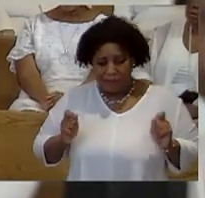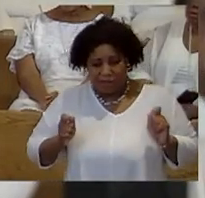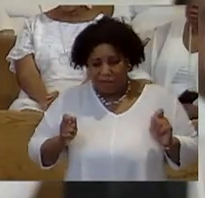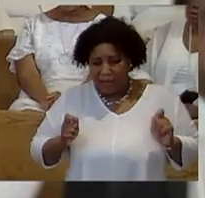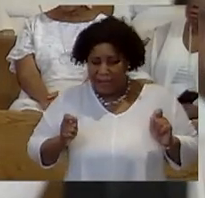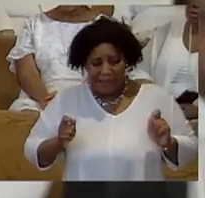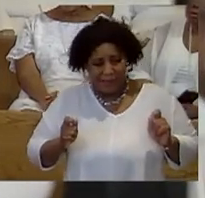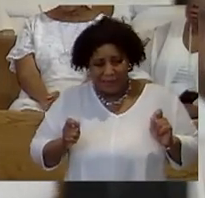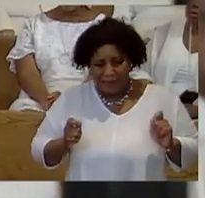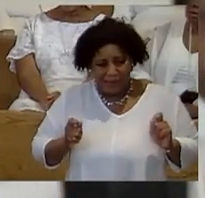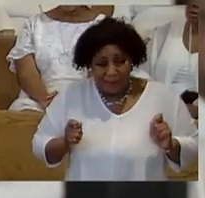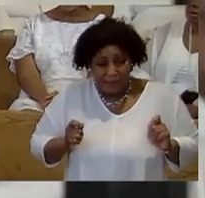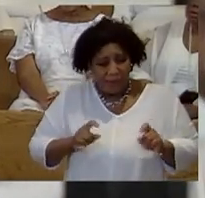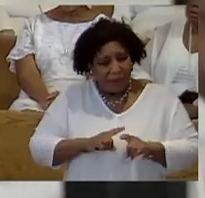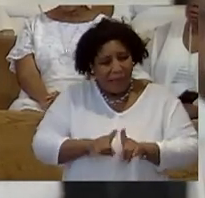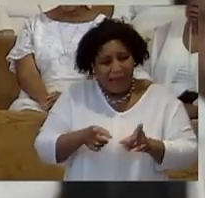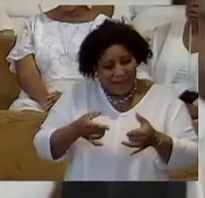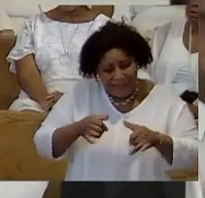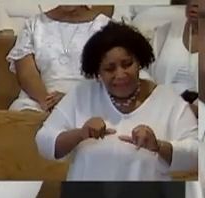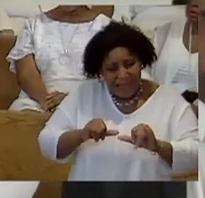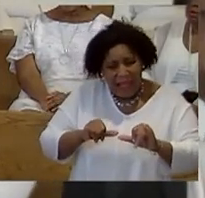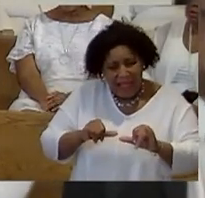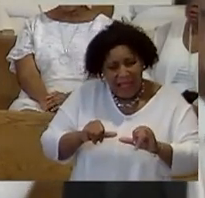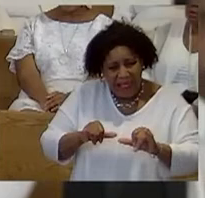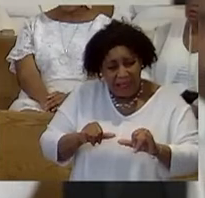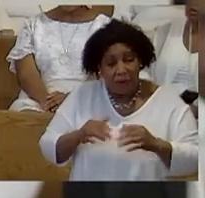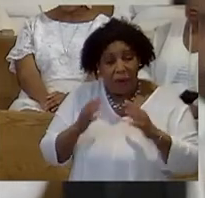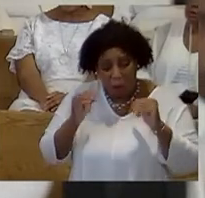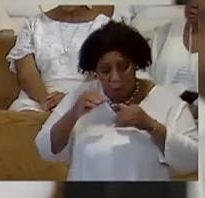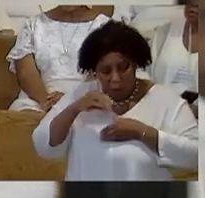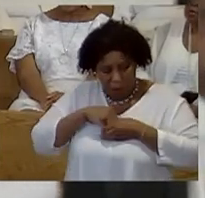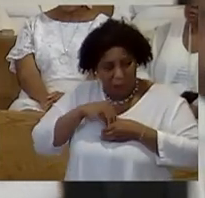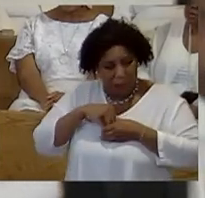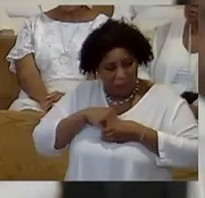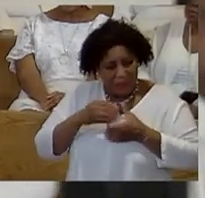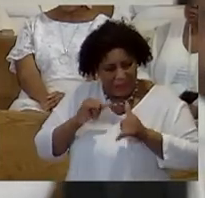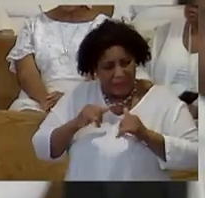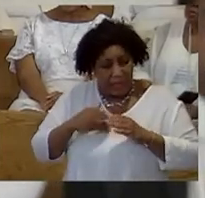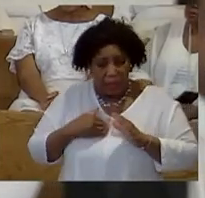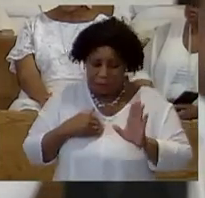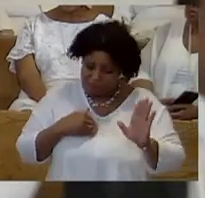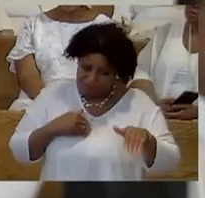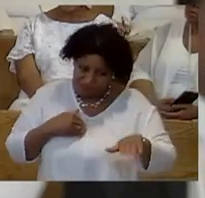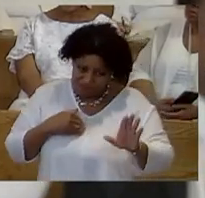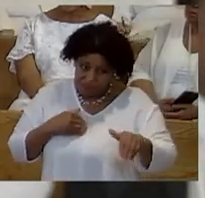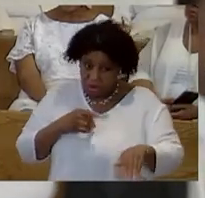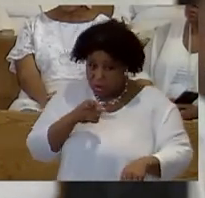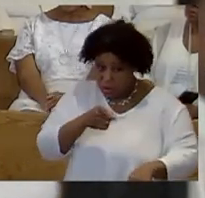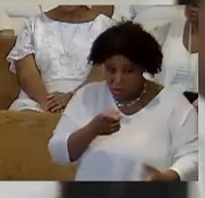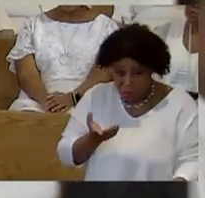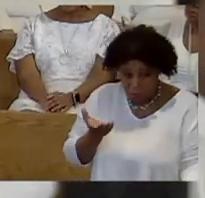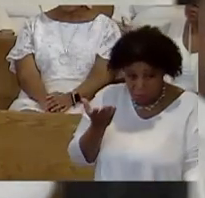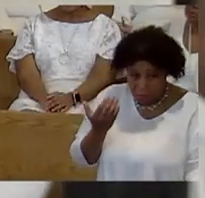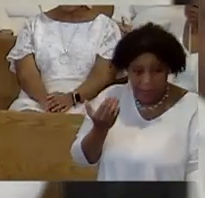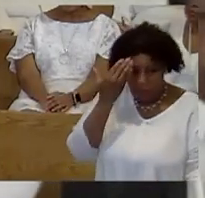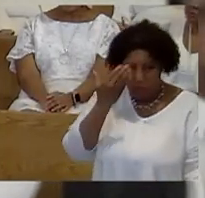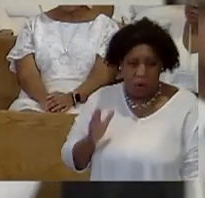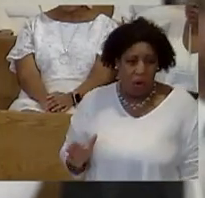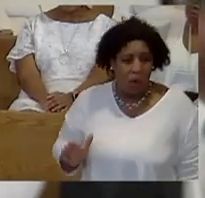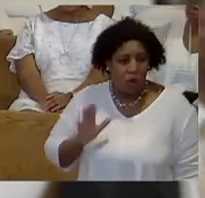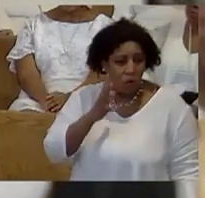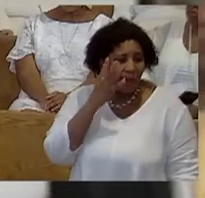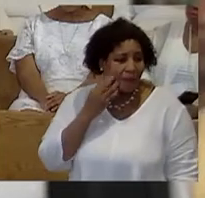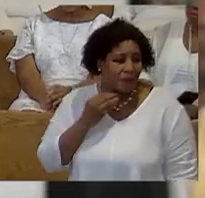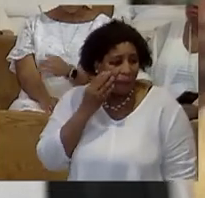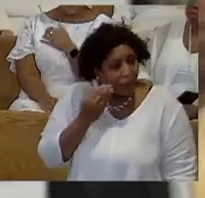guards. But he still got some hope on the inside. And baby, I don't know where you are. I don't know what you're